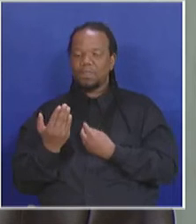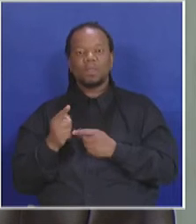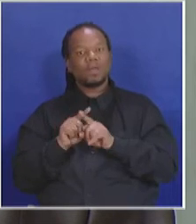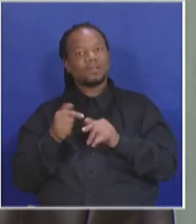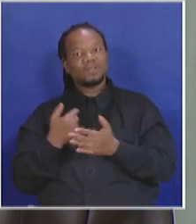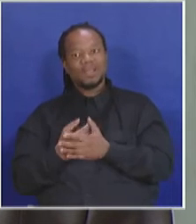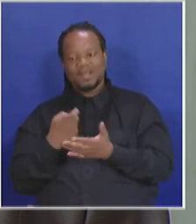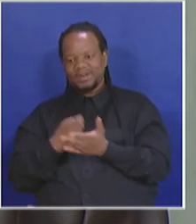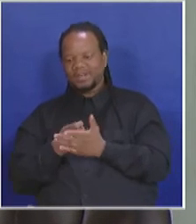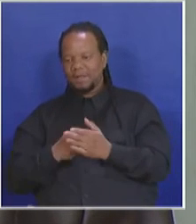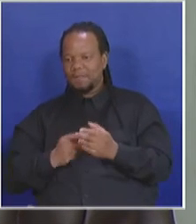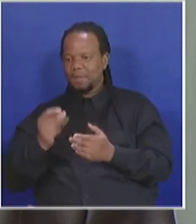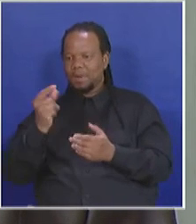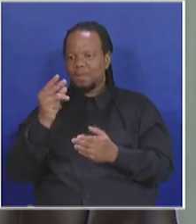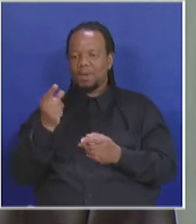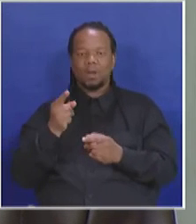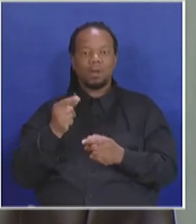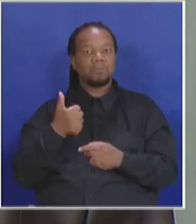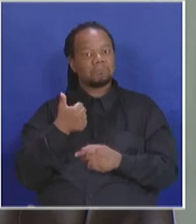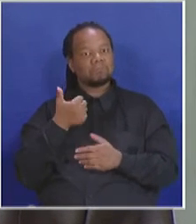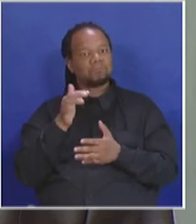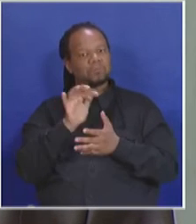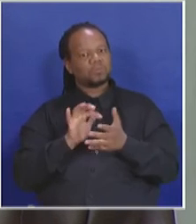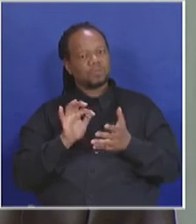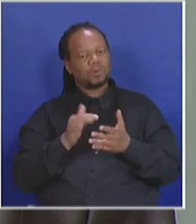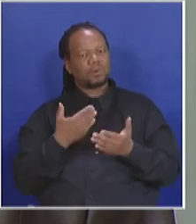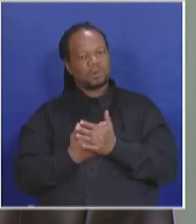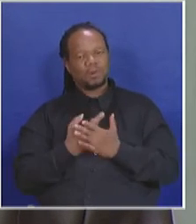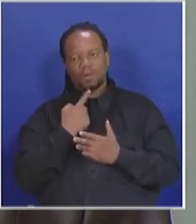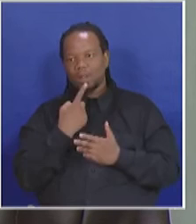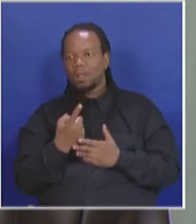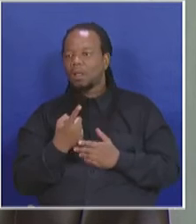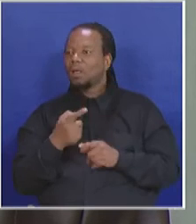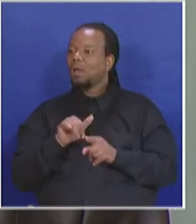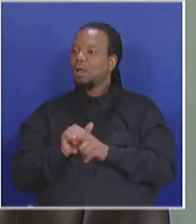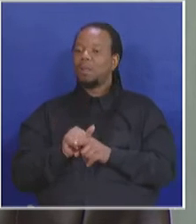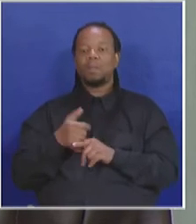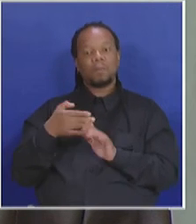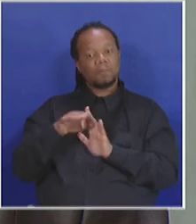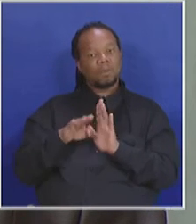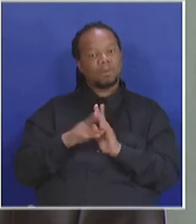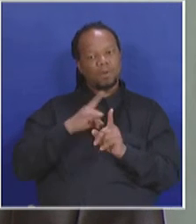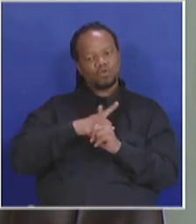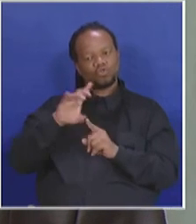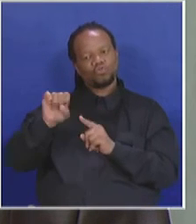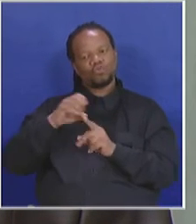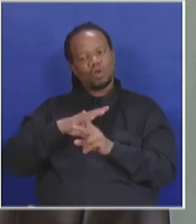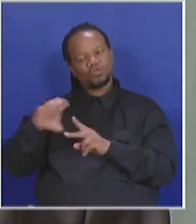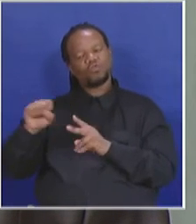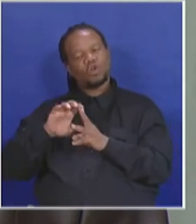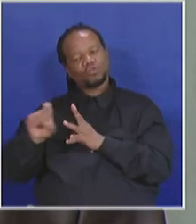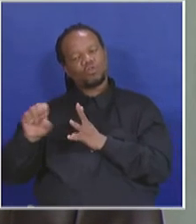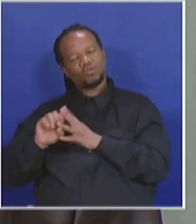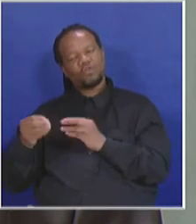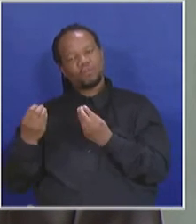time, is indeed a good story to tell and the great achievement by our province. As the province, we have also